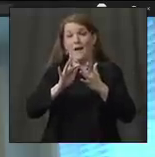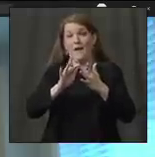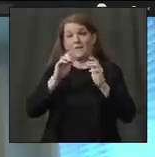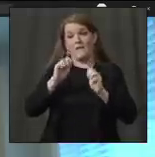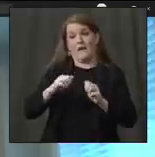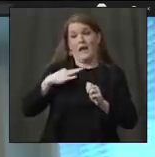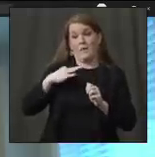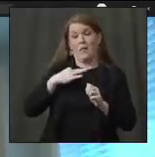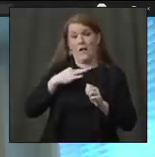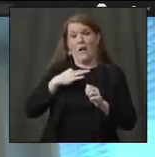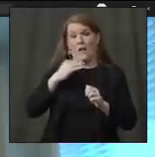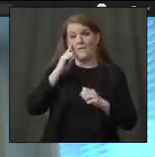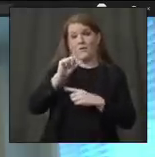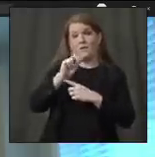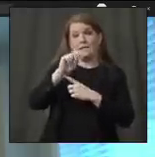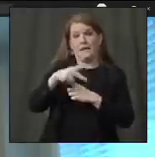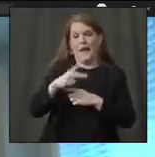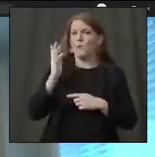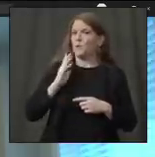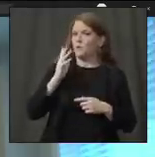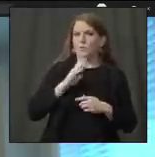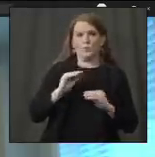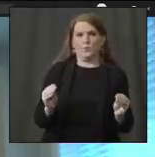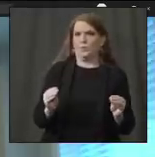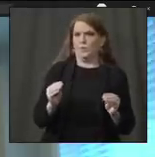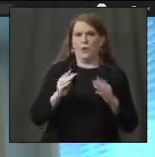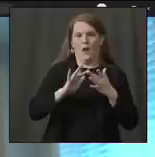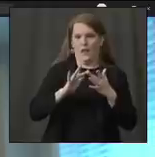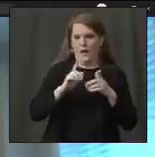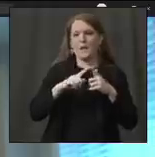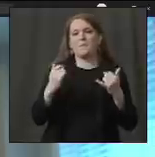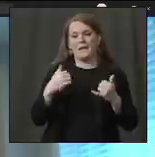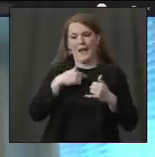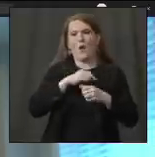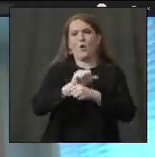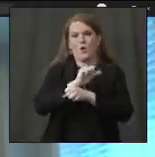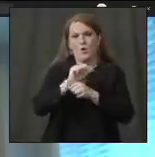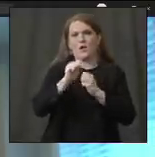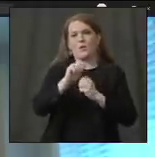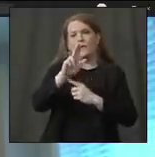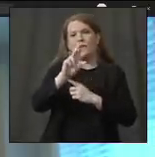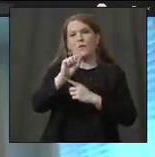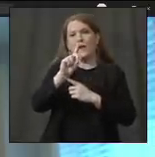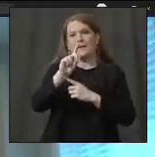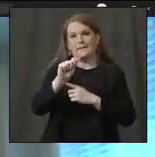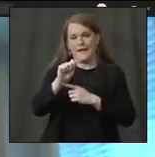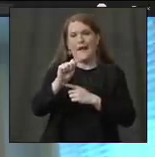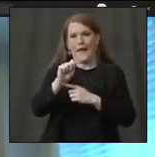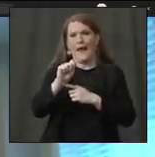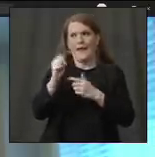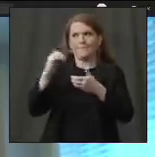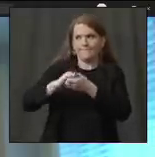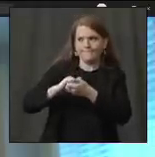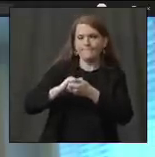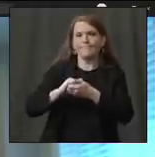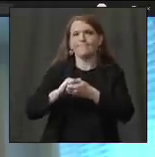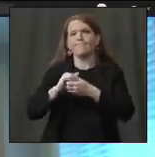Connecticut families, but we're working with our partners at the USDA to be able